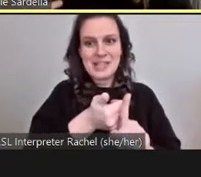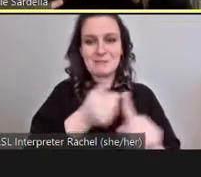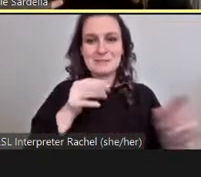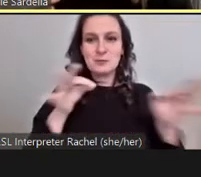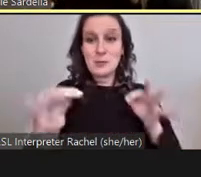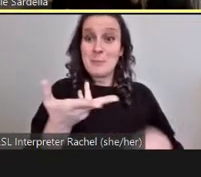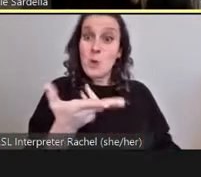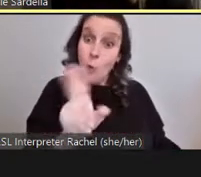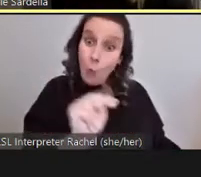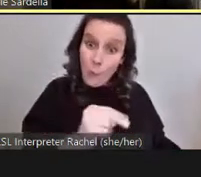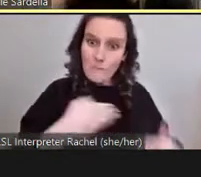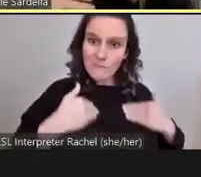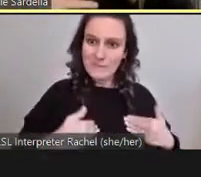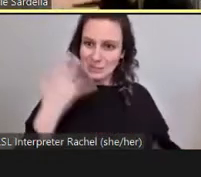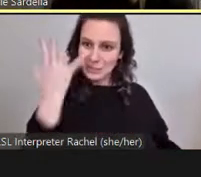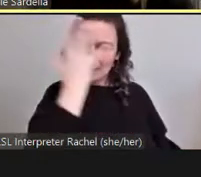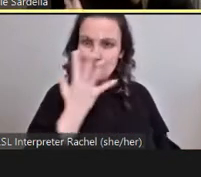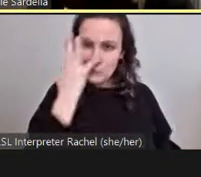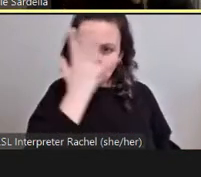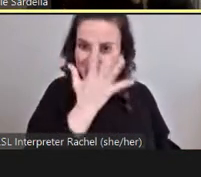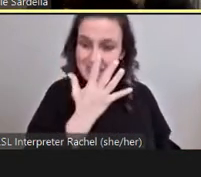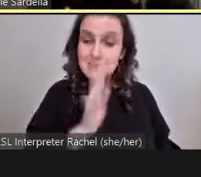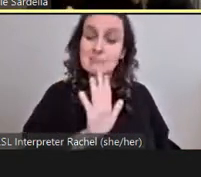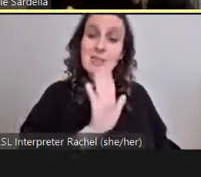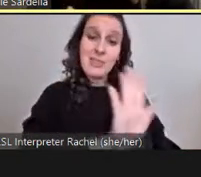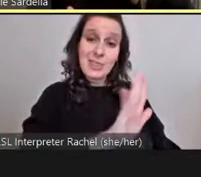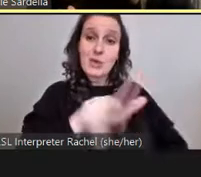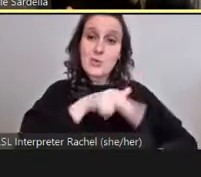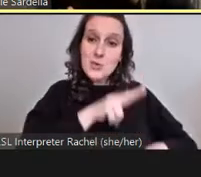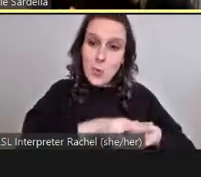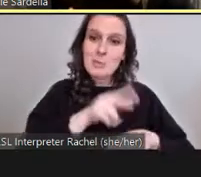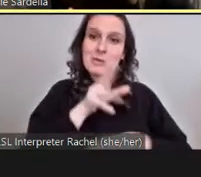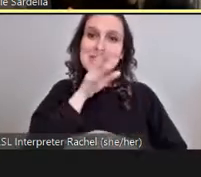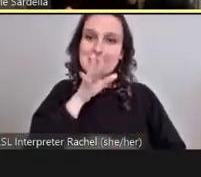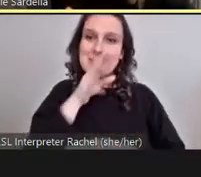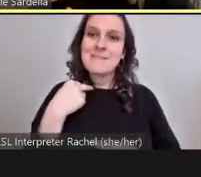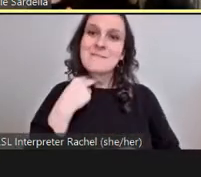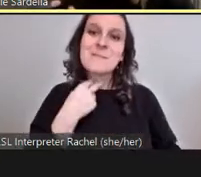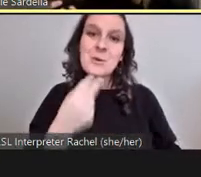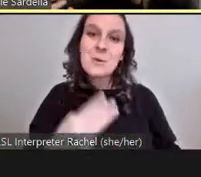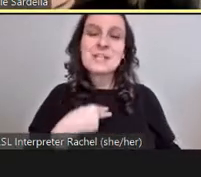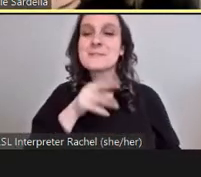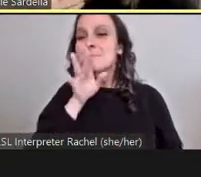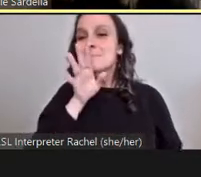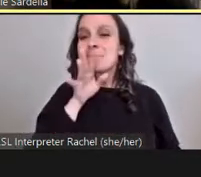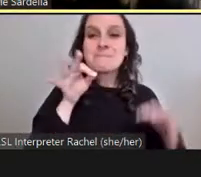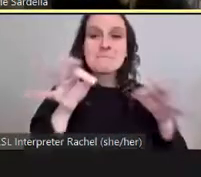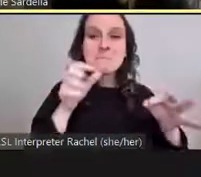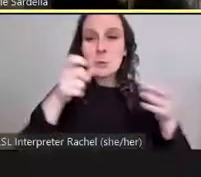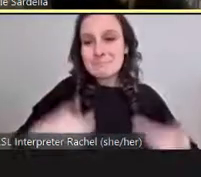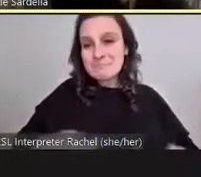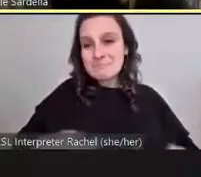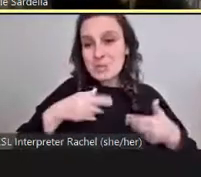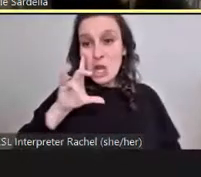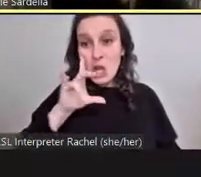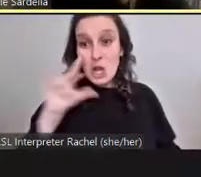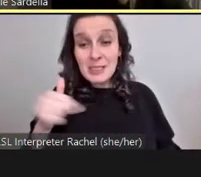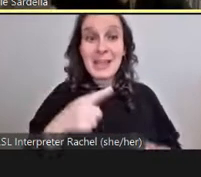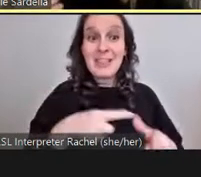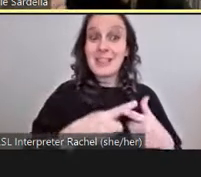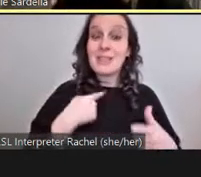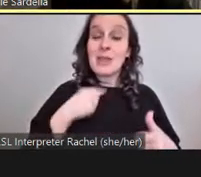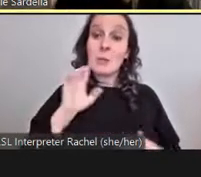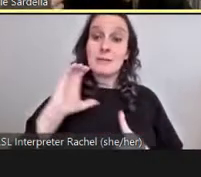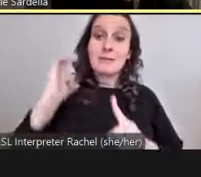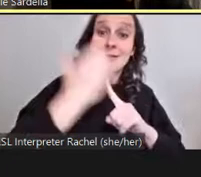physical appearance in their normal speaking voice, and then they will say several lines as their